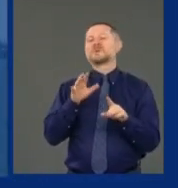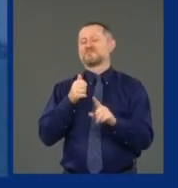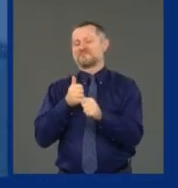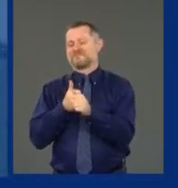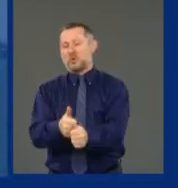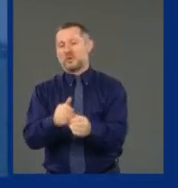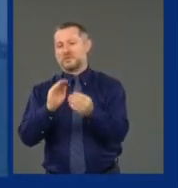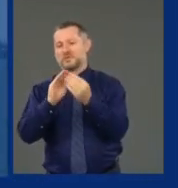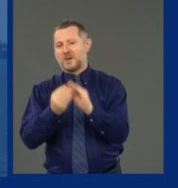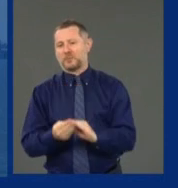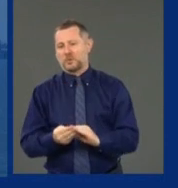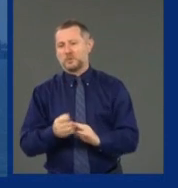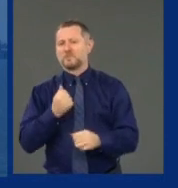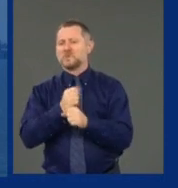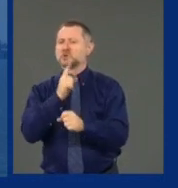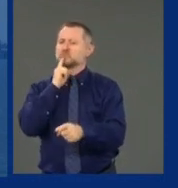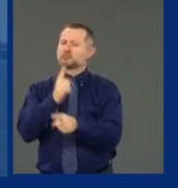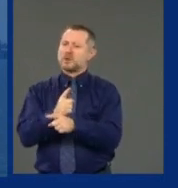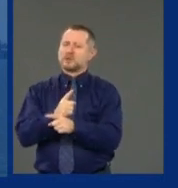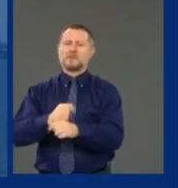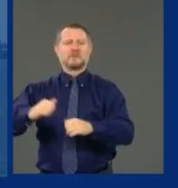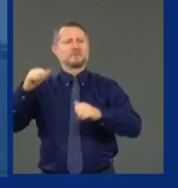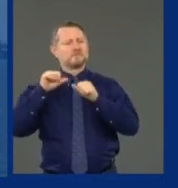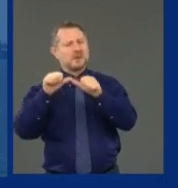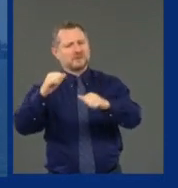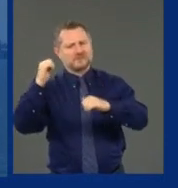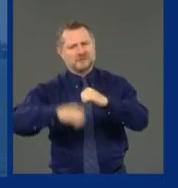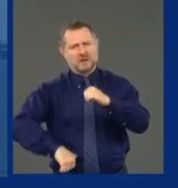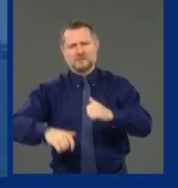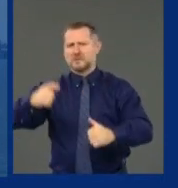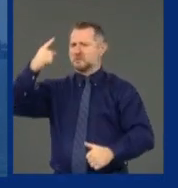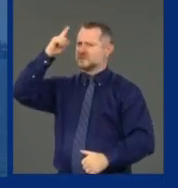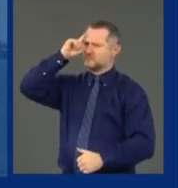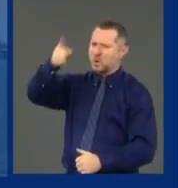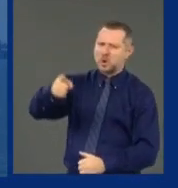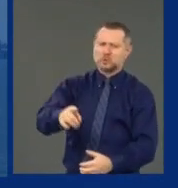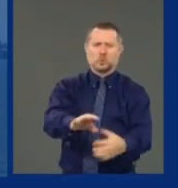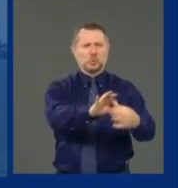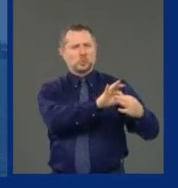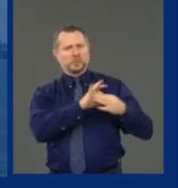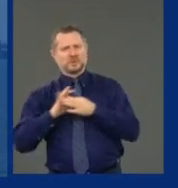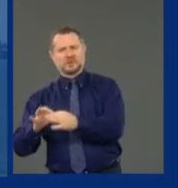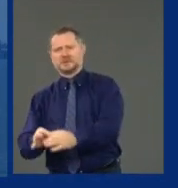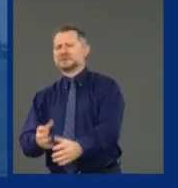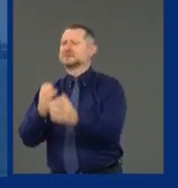And we're going to stay New York tough, smart, united, disciplined, loving.